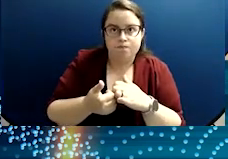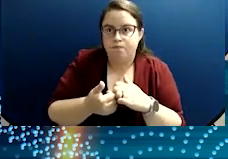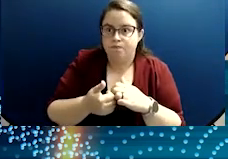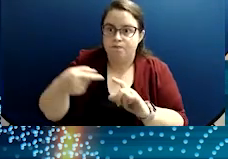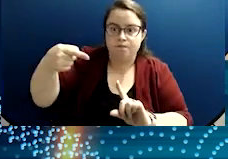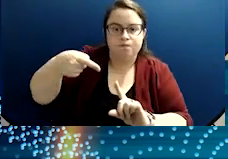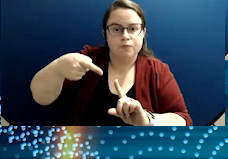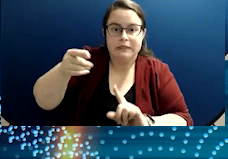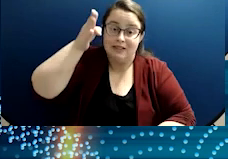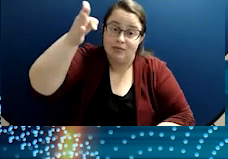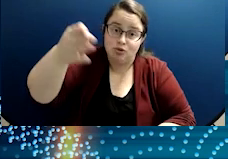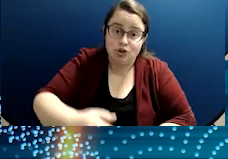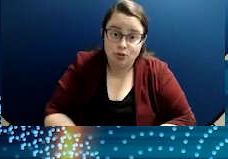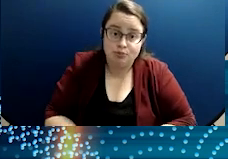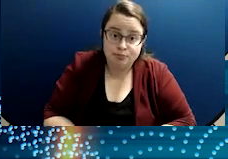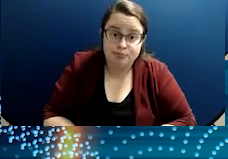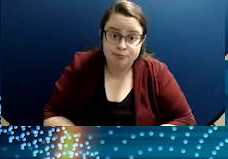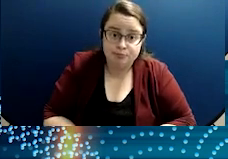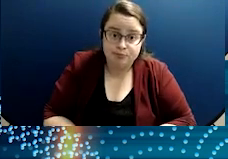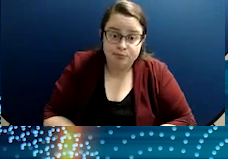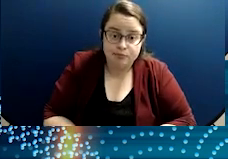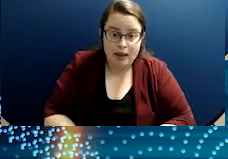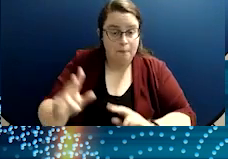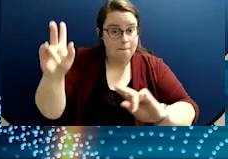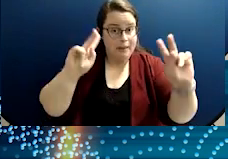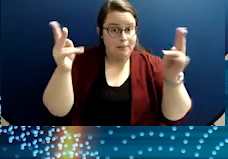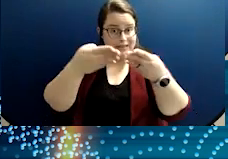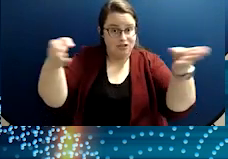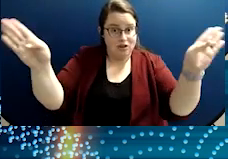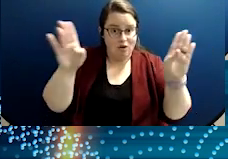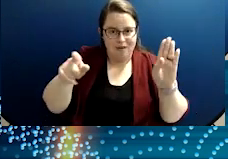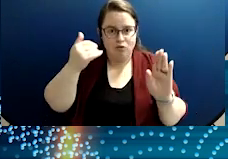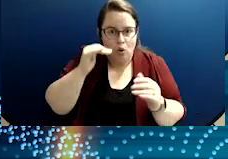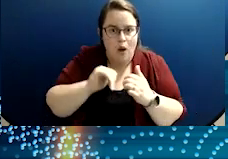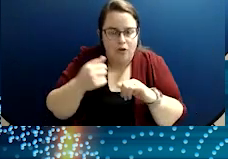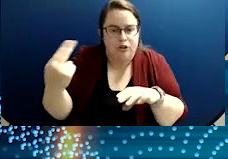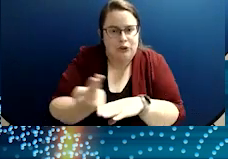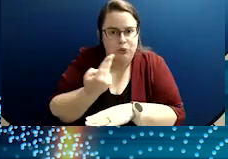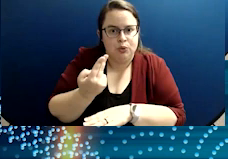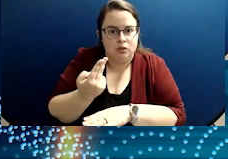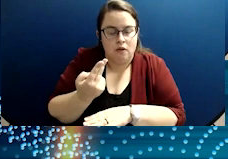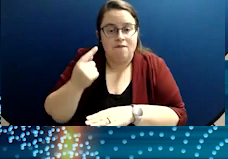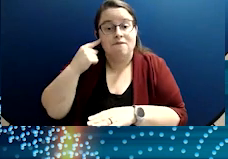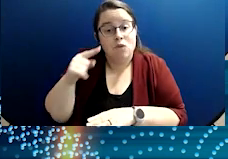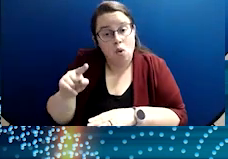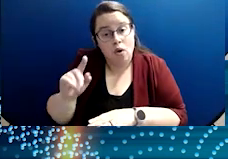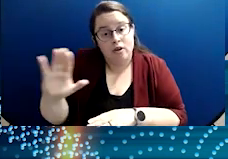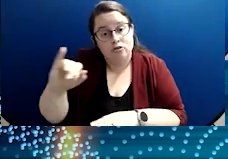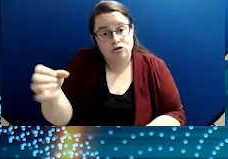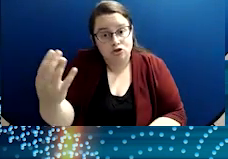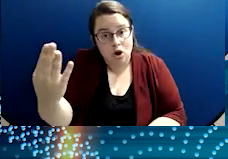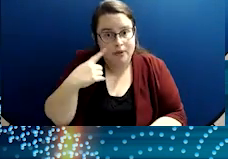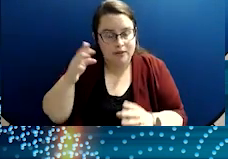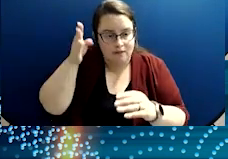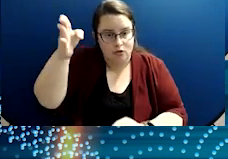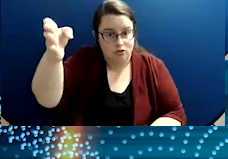the future. And people in general need to know how to use this, okay, for their jobs in the